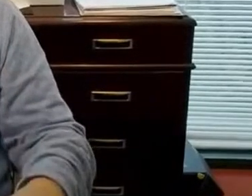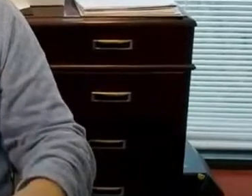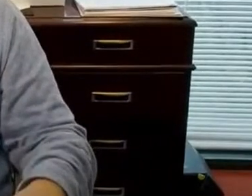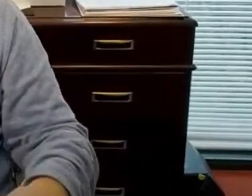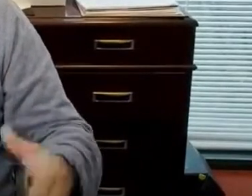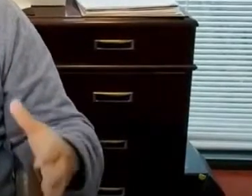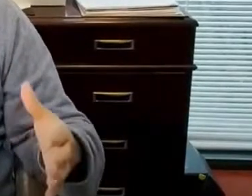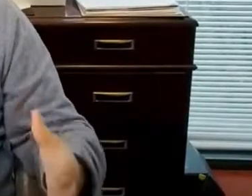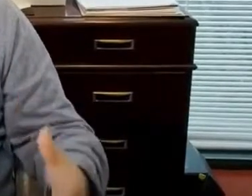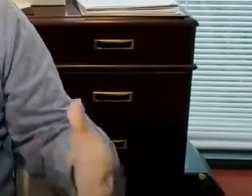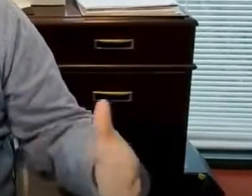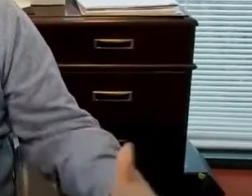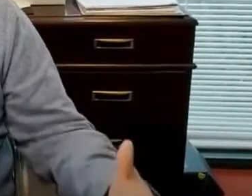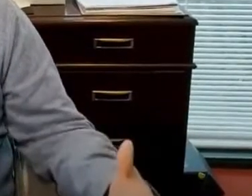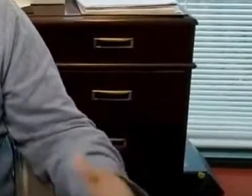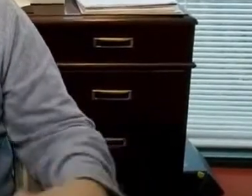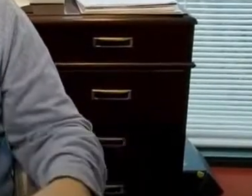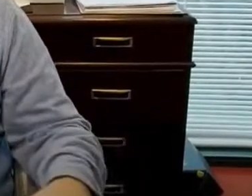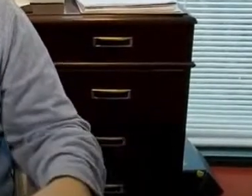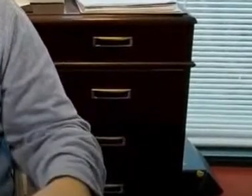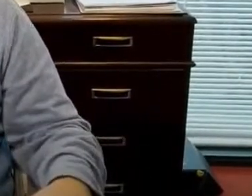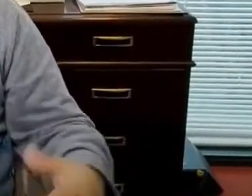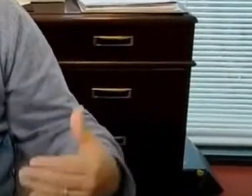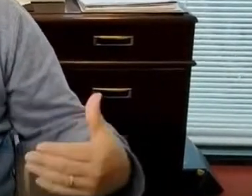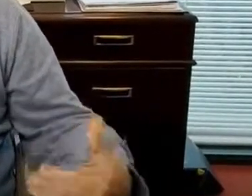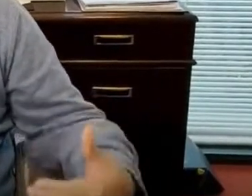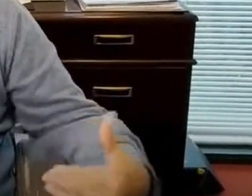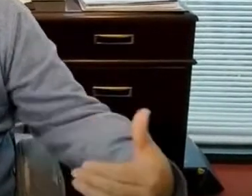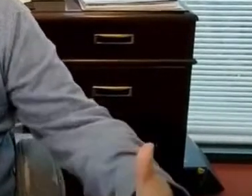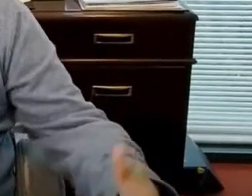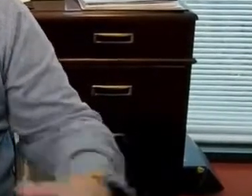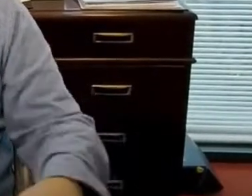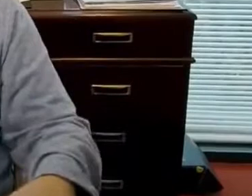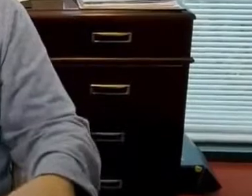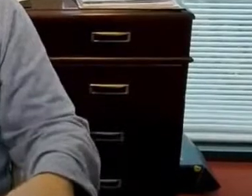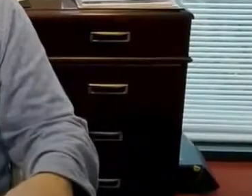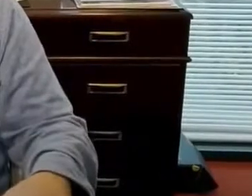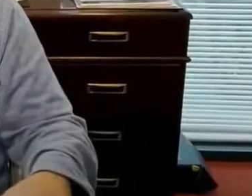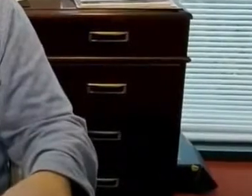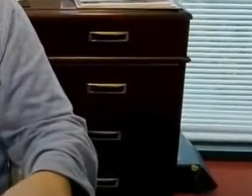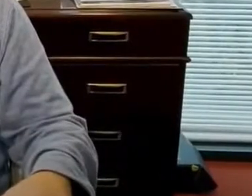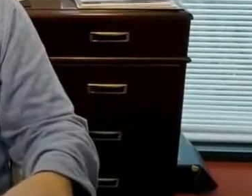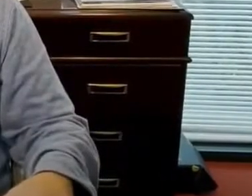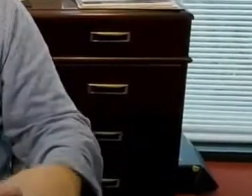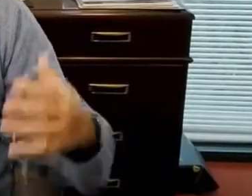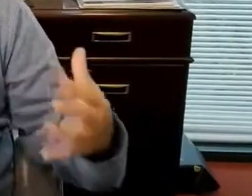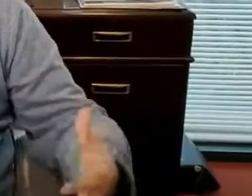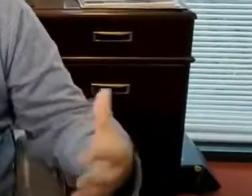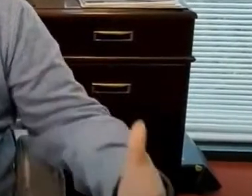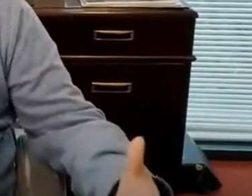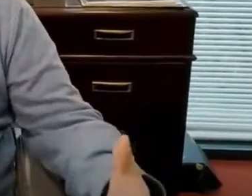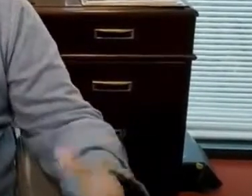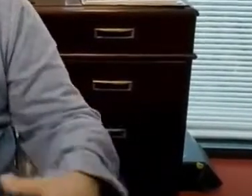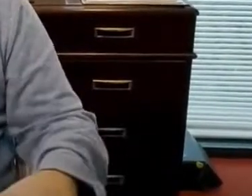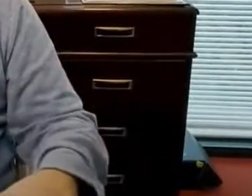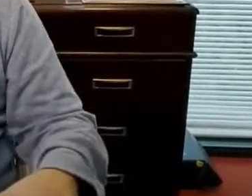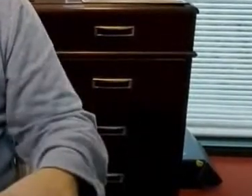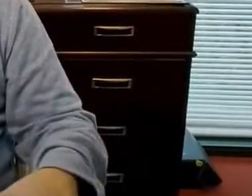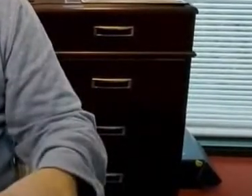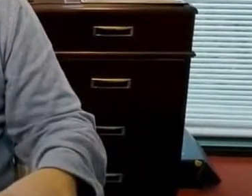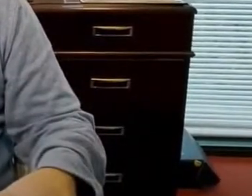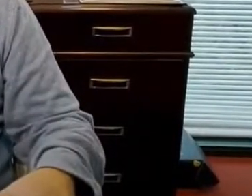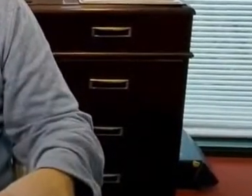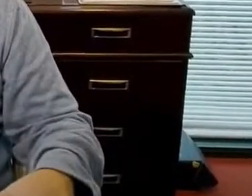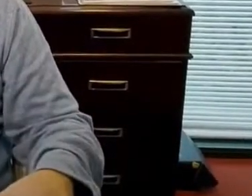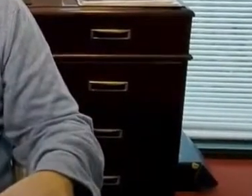blessing to many families, helping them climb out of poverty, allowing families to take care of their kids and be home with their kids